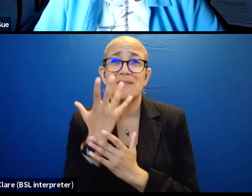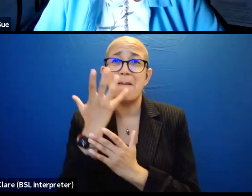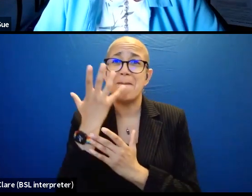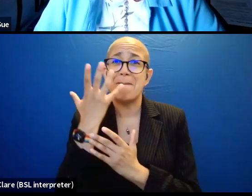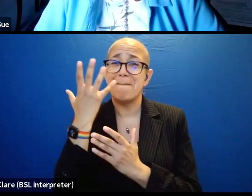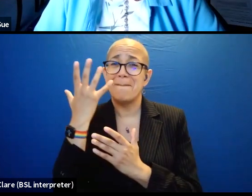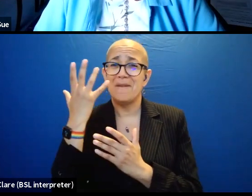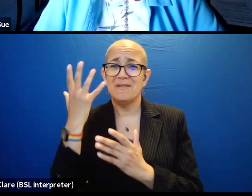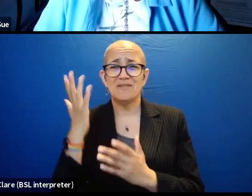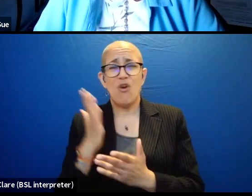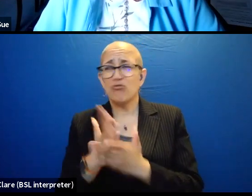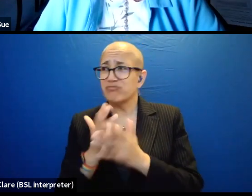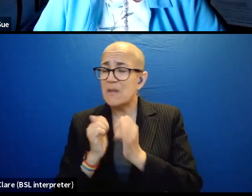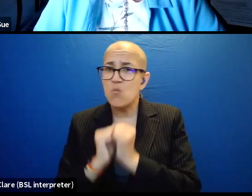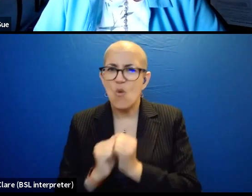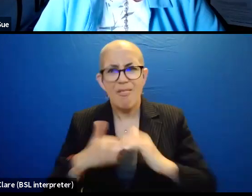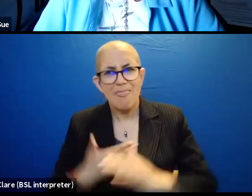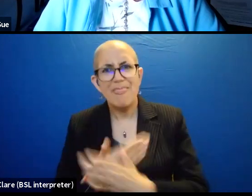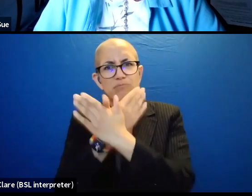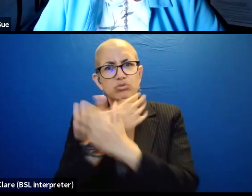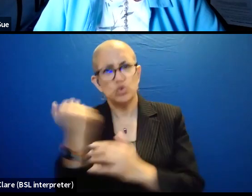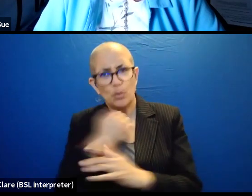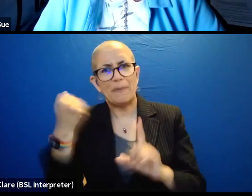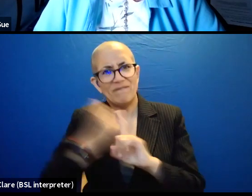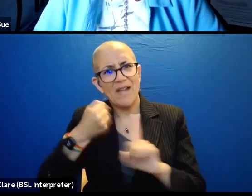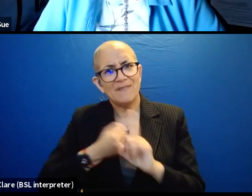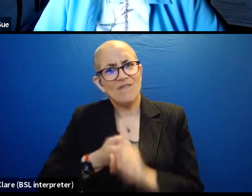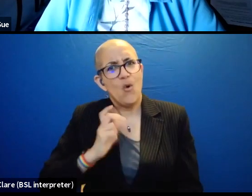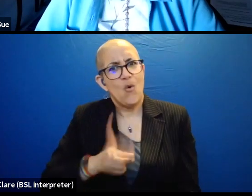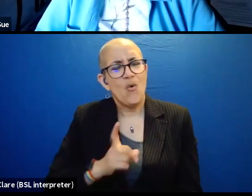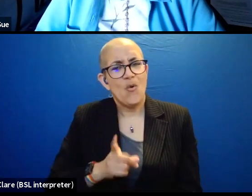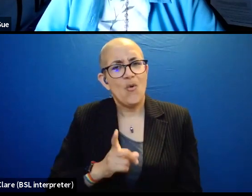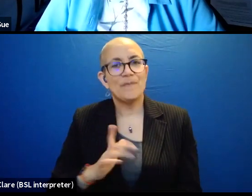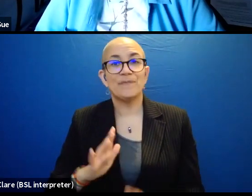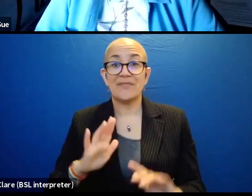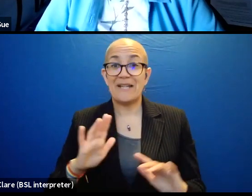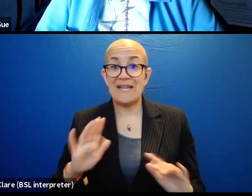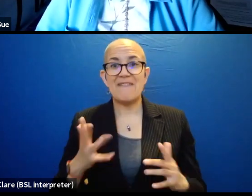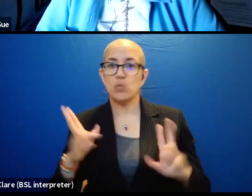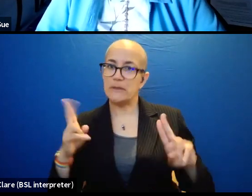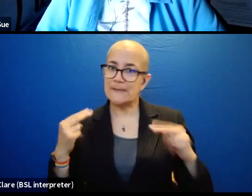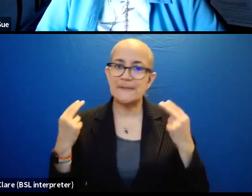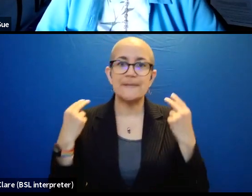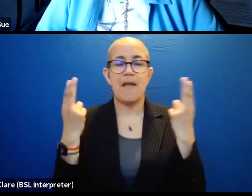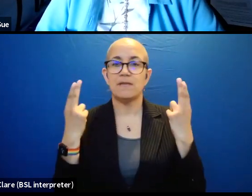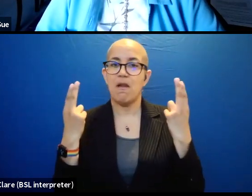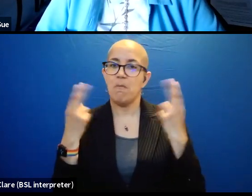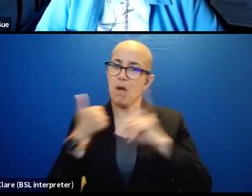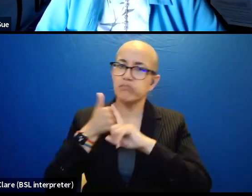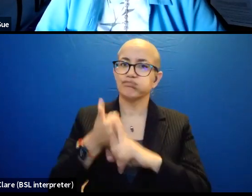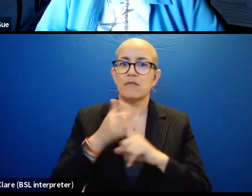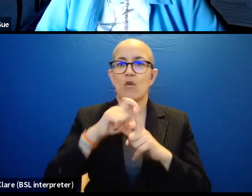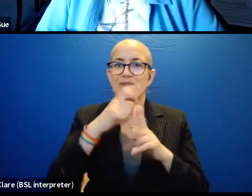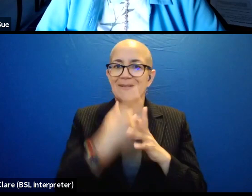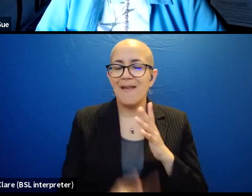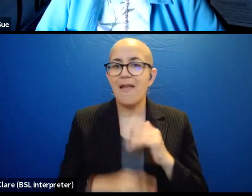worth something that liberals should be fighting for. And I think if we stand up for disabled people and